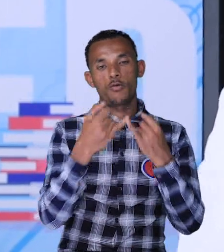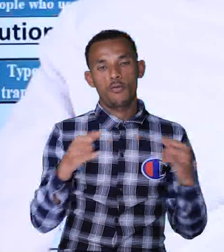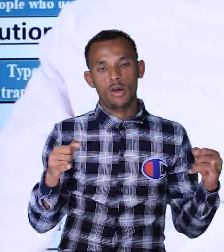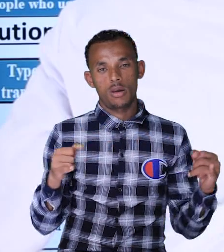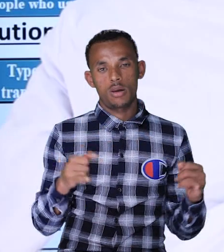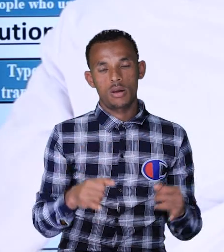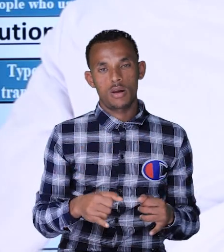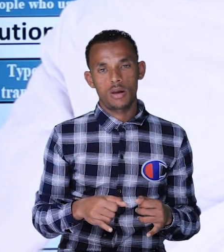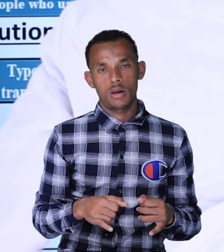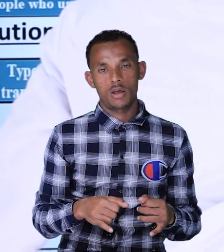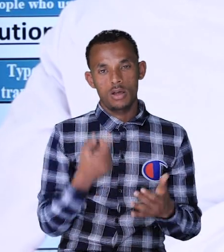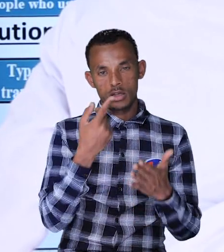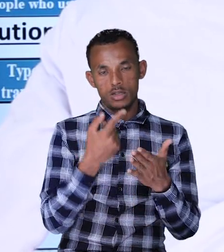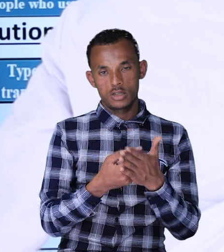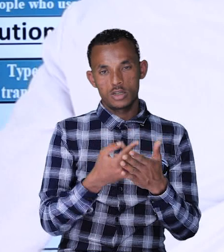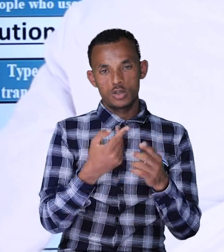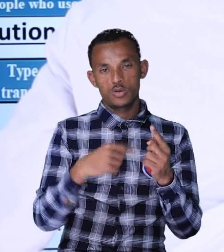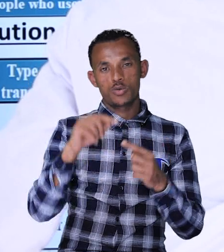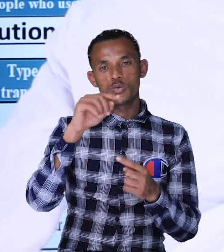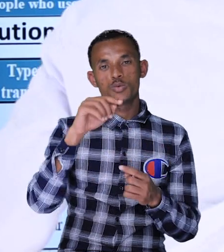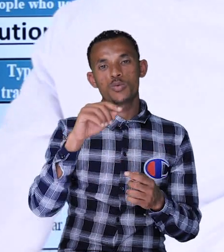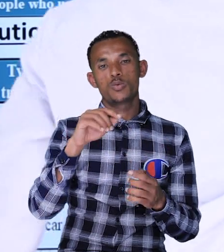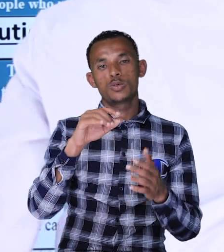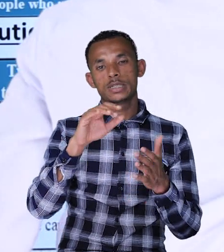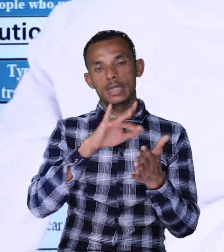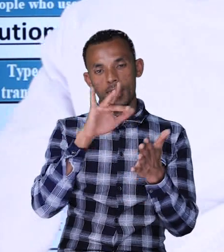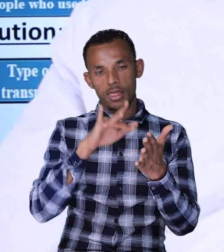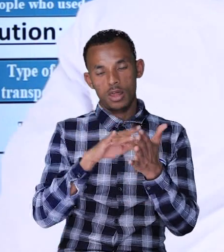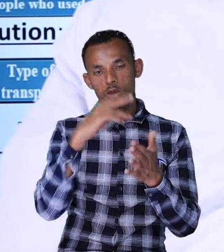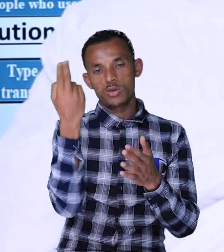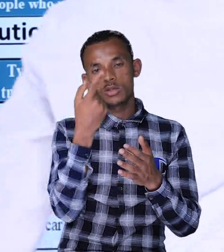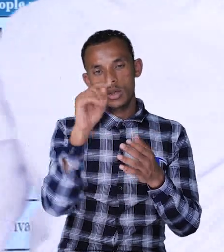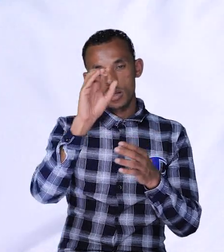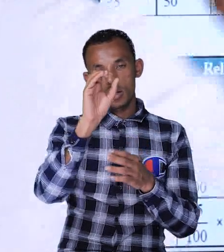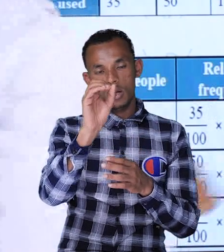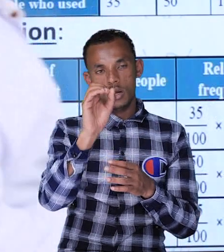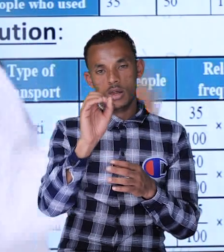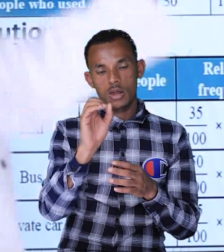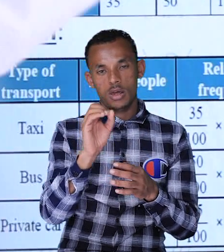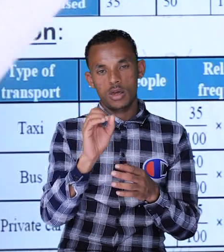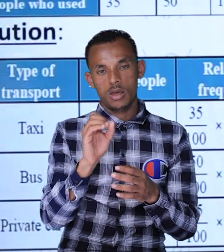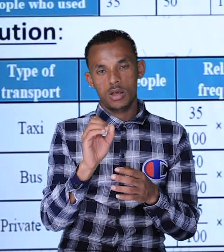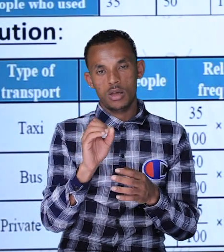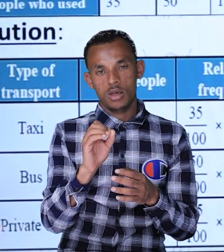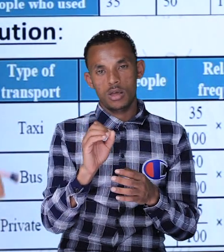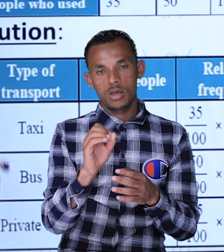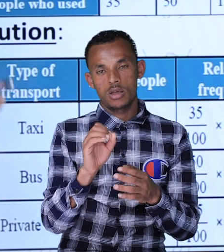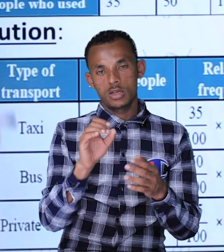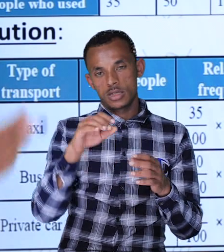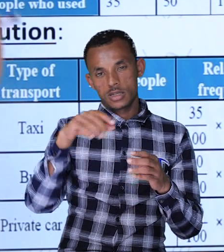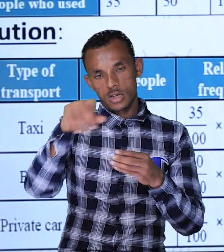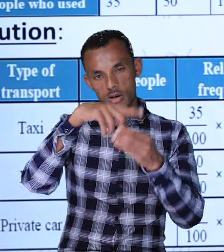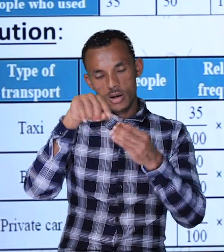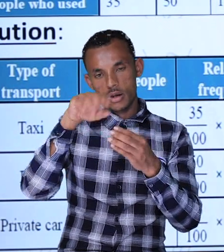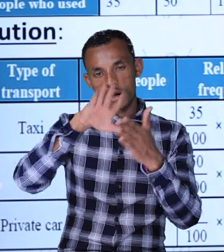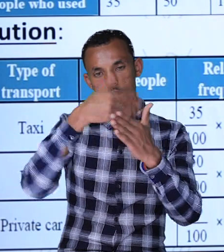divide this into sectors using the degree you found here. So after that, the circle graph will be drawn